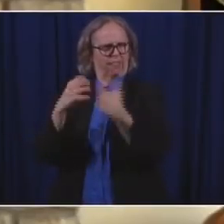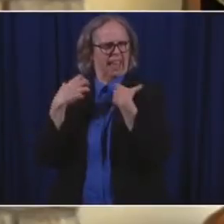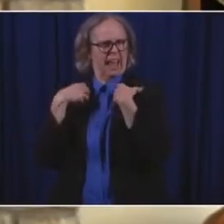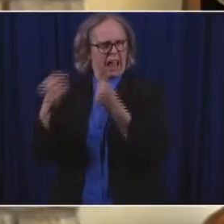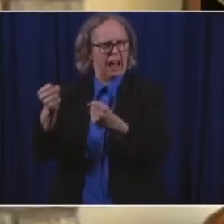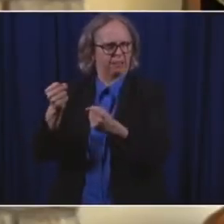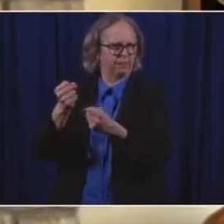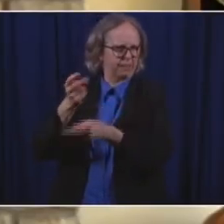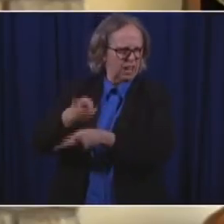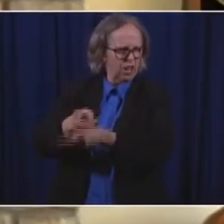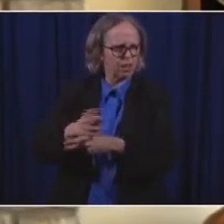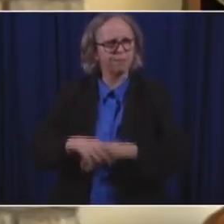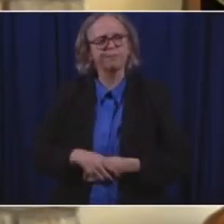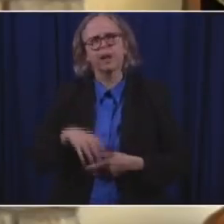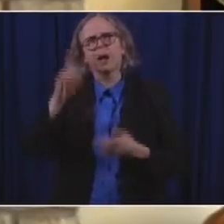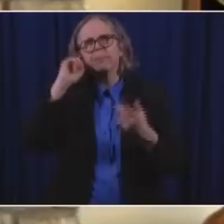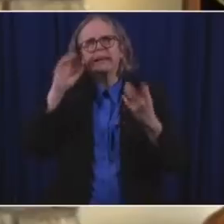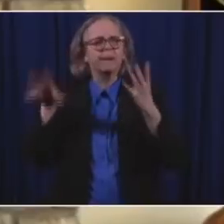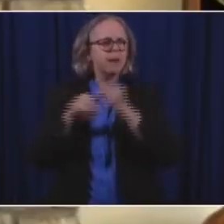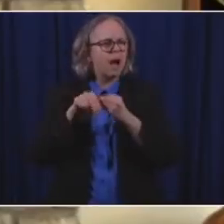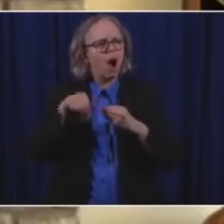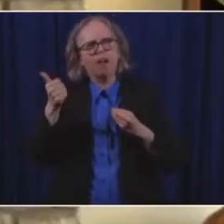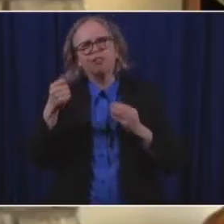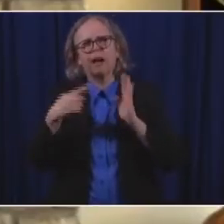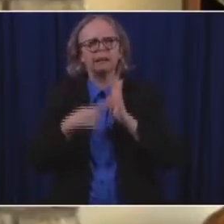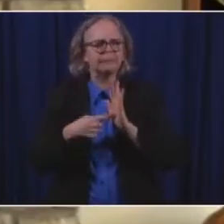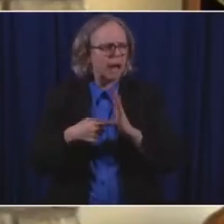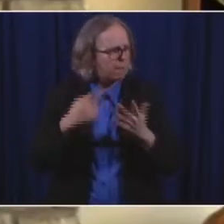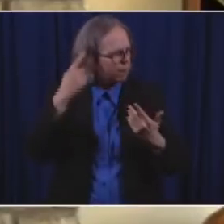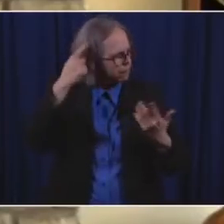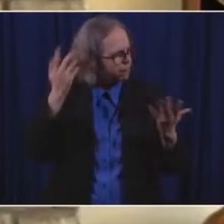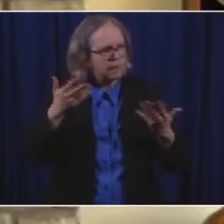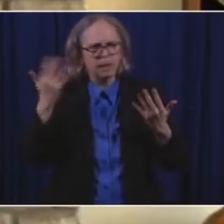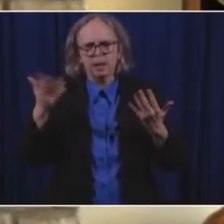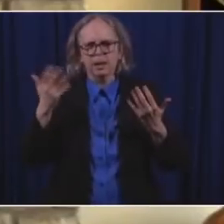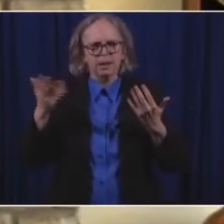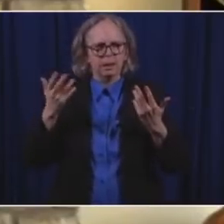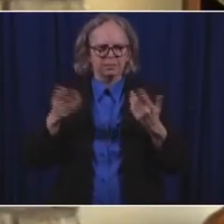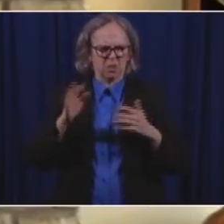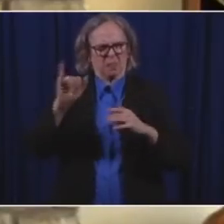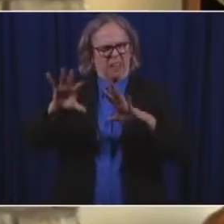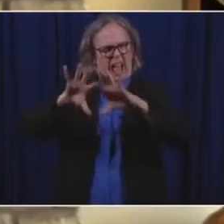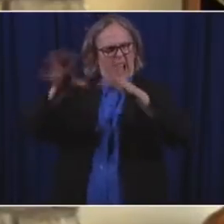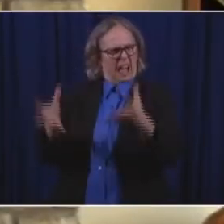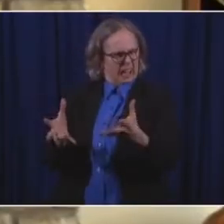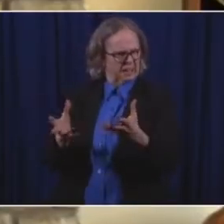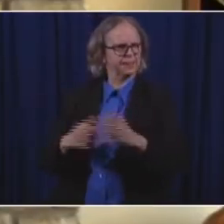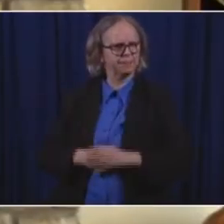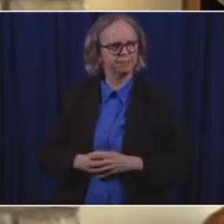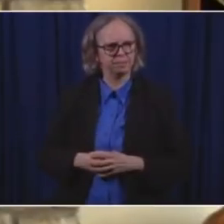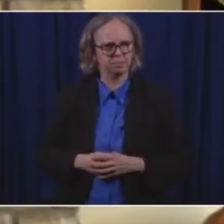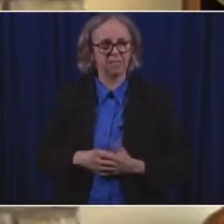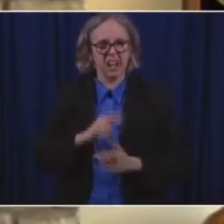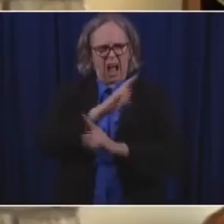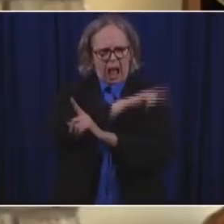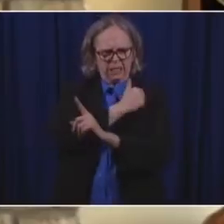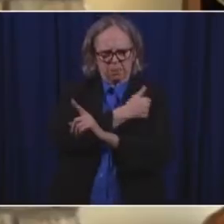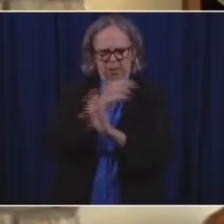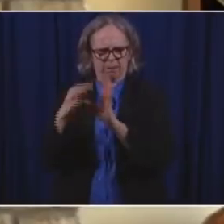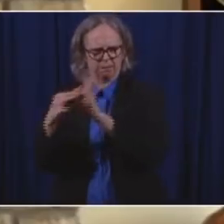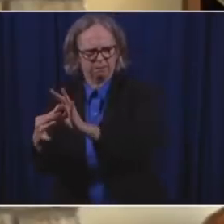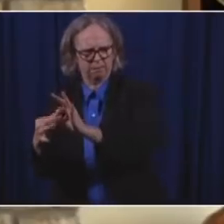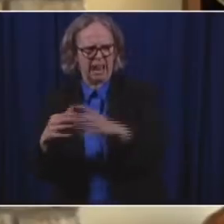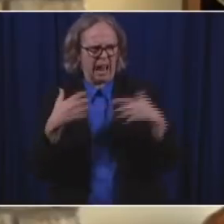And those, there will be more examples, but those will go to, as I said, to hospitals and health departments.